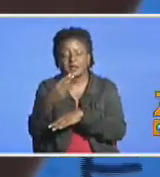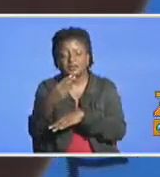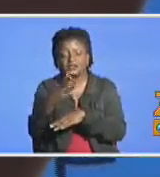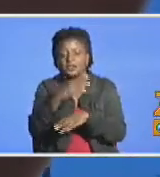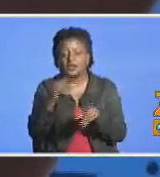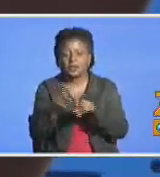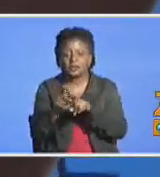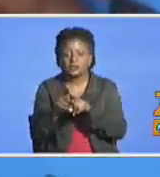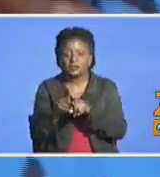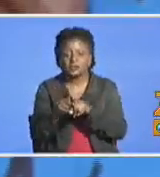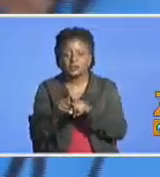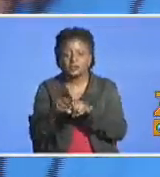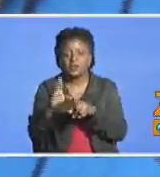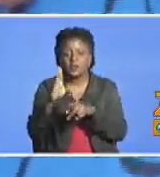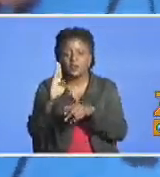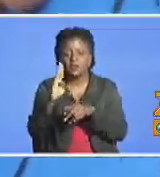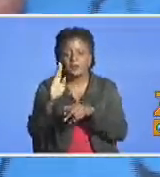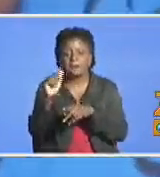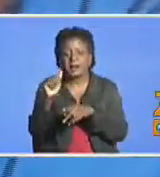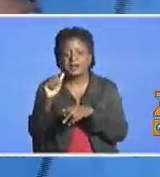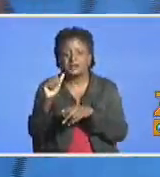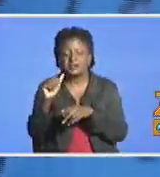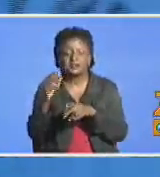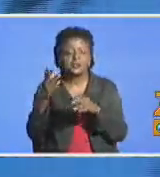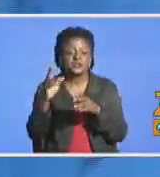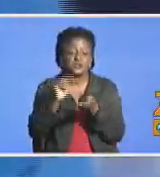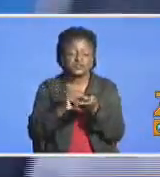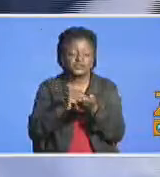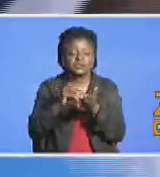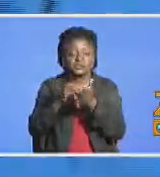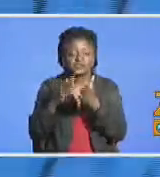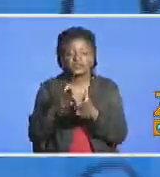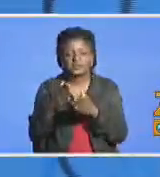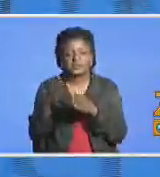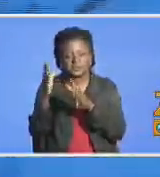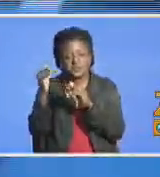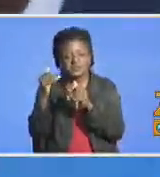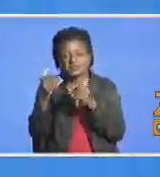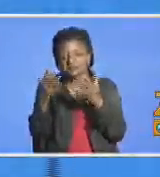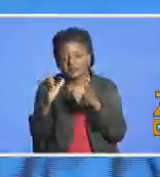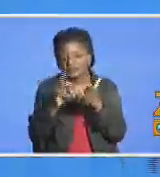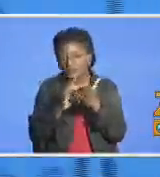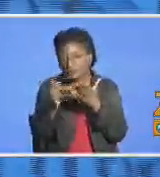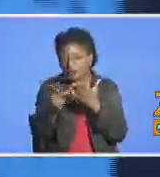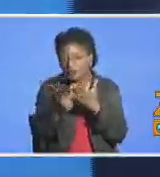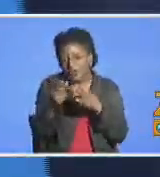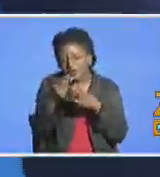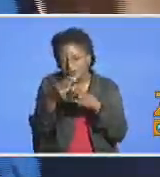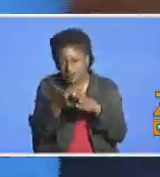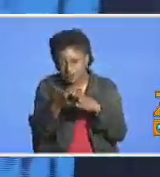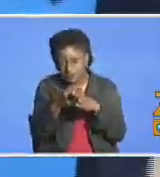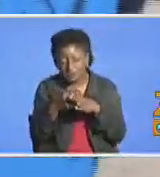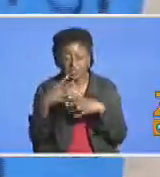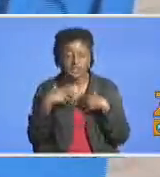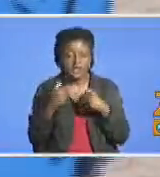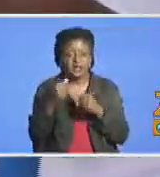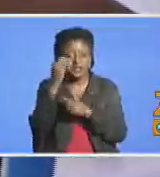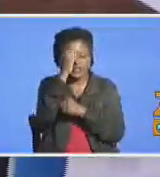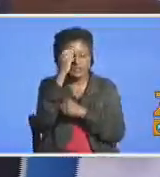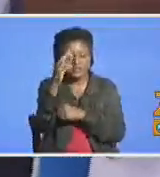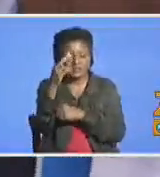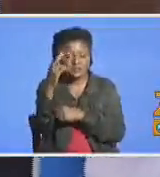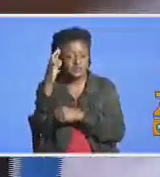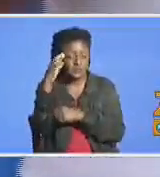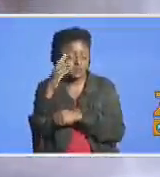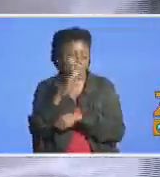Science nursing students is expected to be completed shortly. Now, adding to those comments, Health Minister the Honourable Renwood Wells noted in the